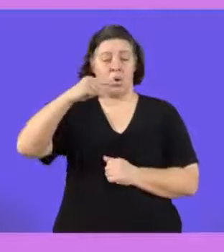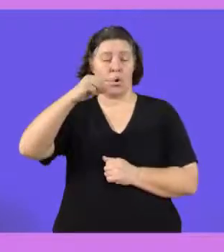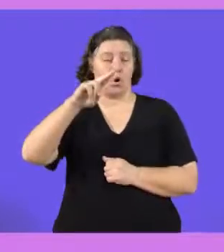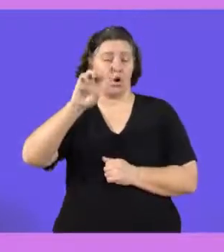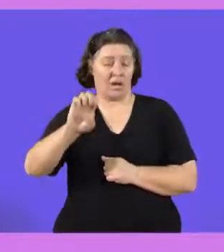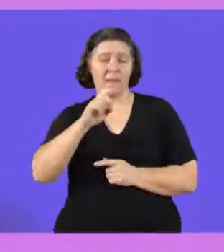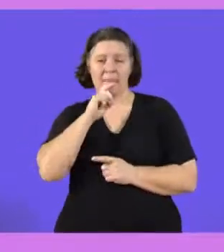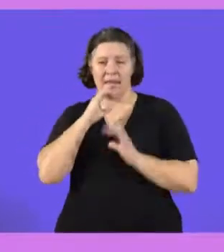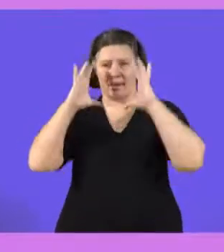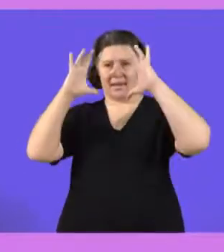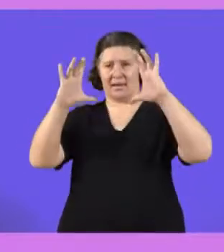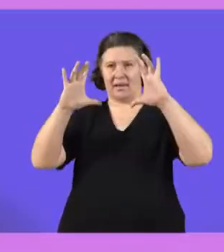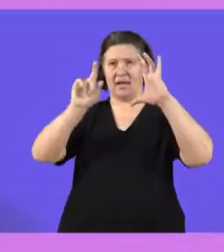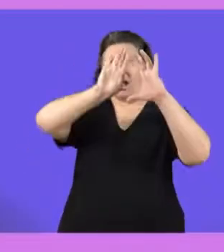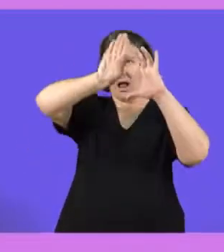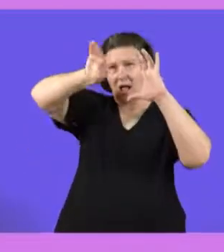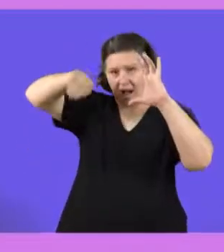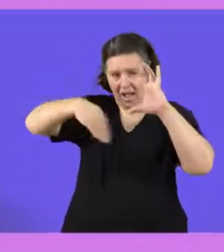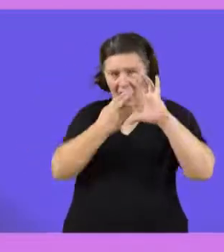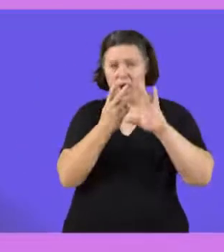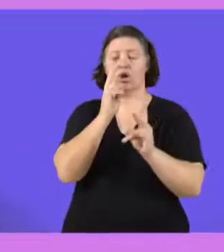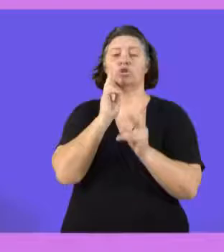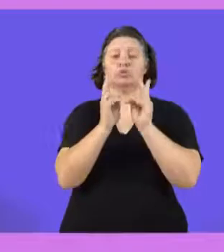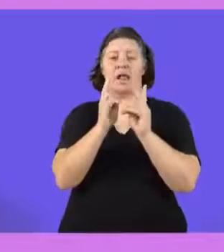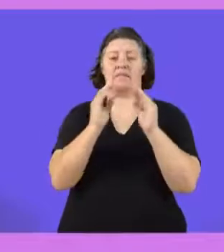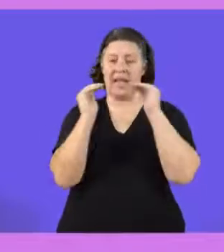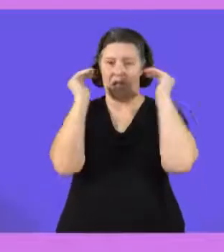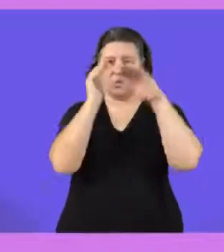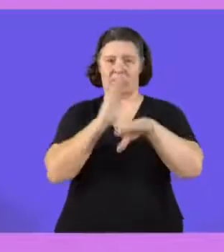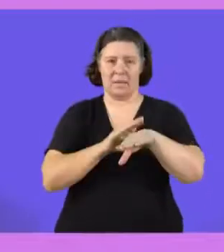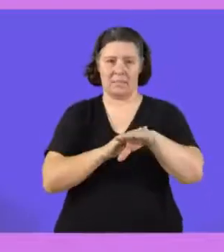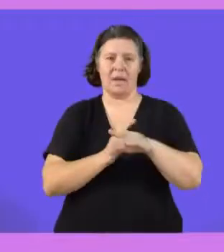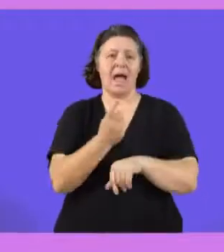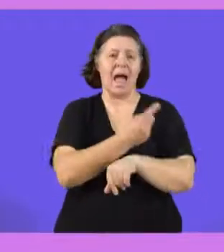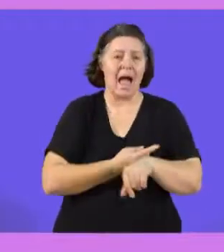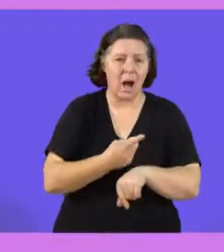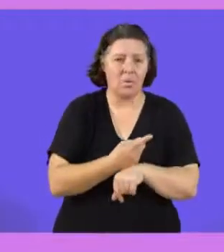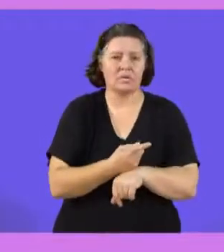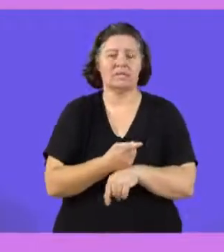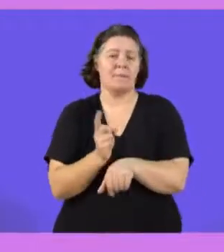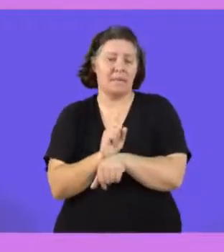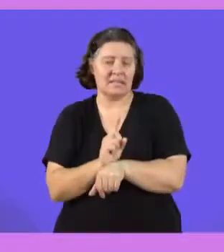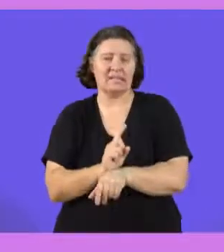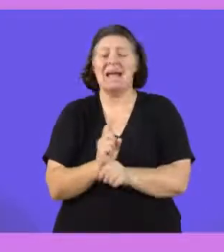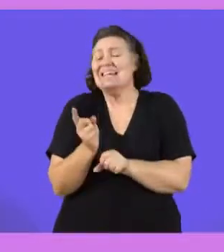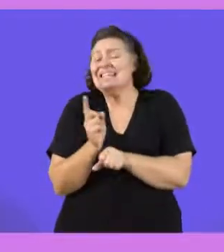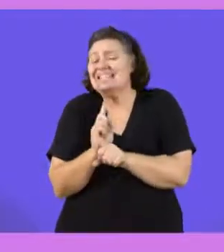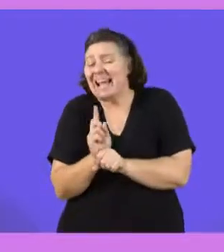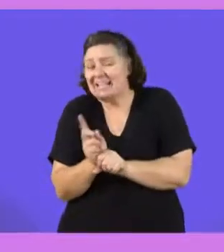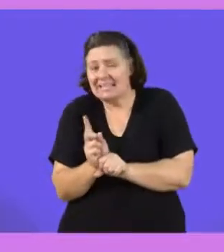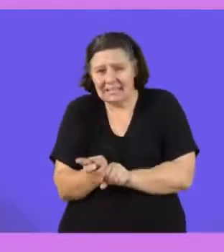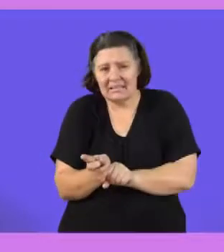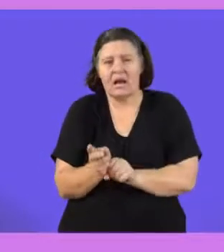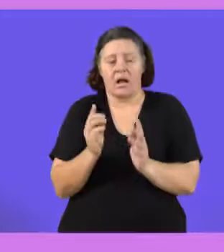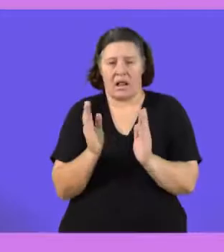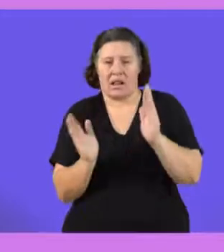have a clock divided into 12 equal parts, in which the hours, minutes, and sometimes also the seconds are